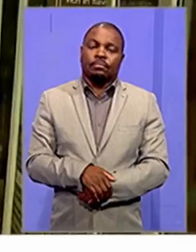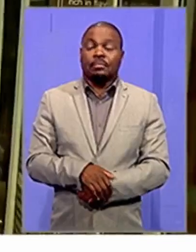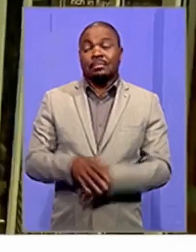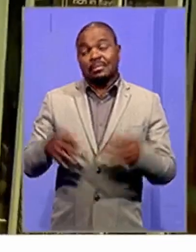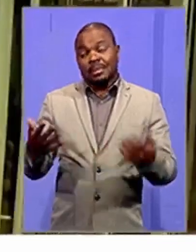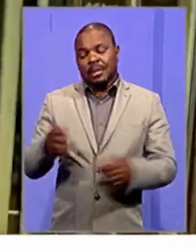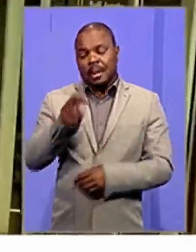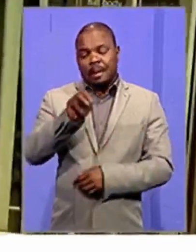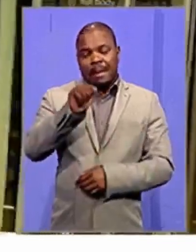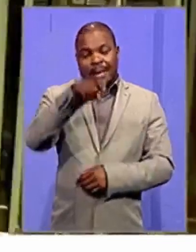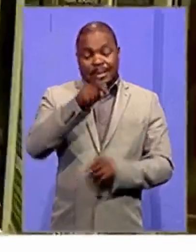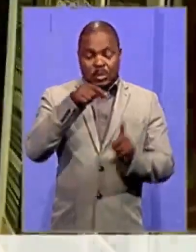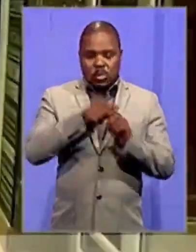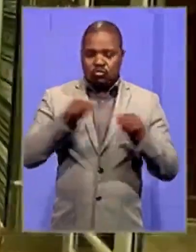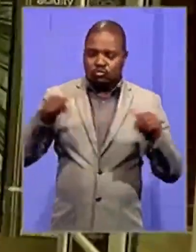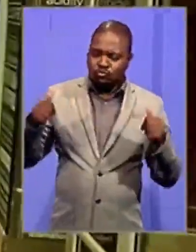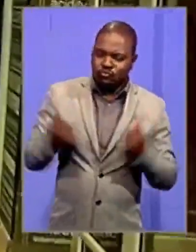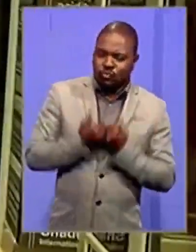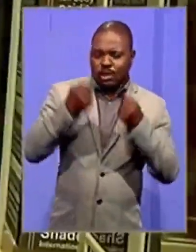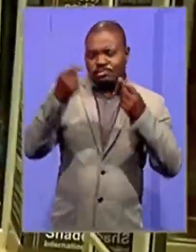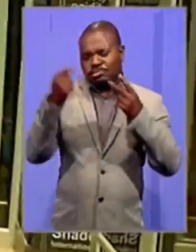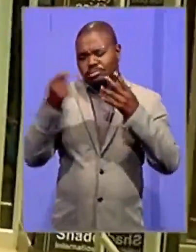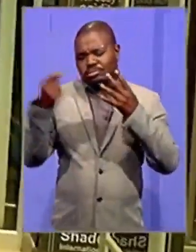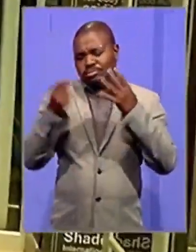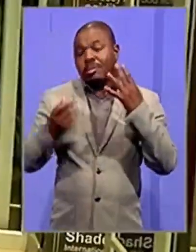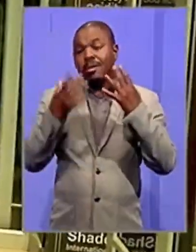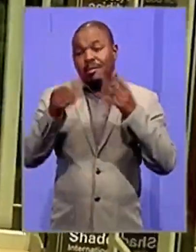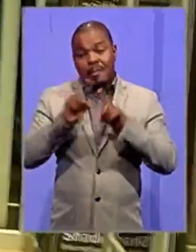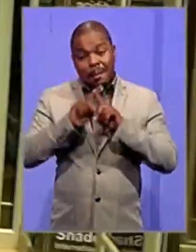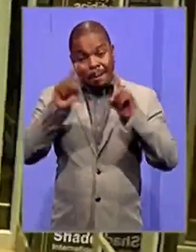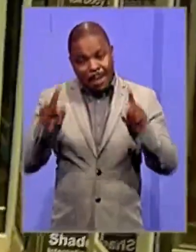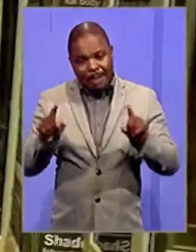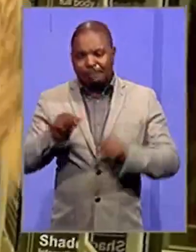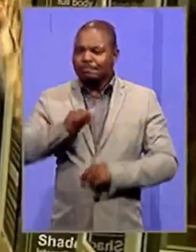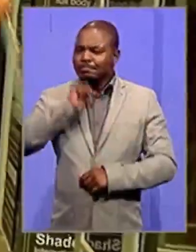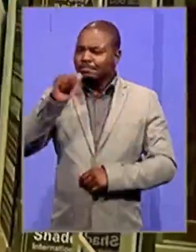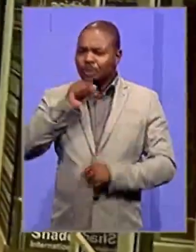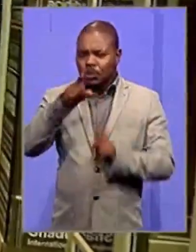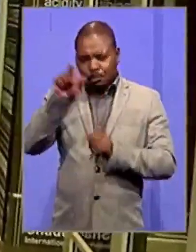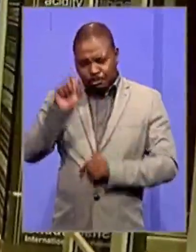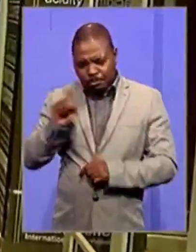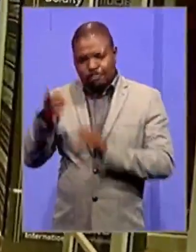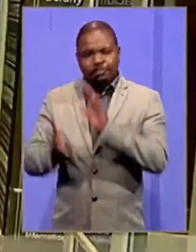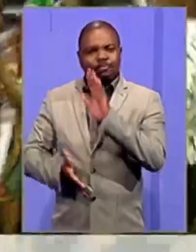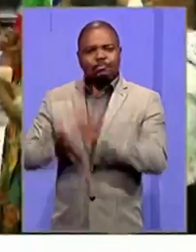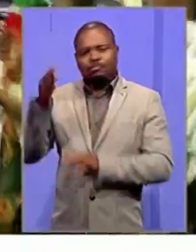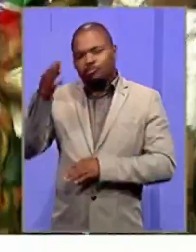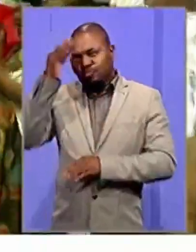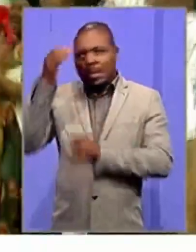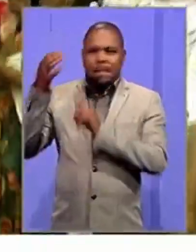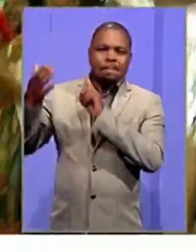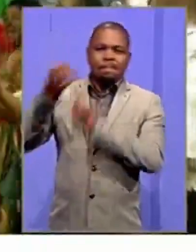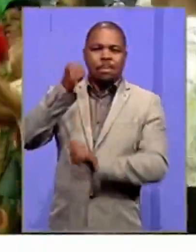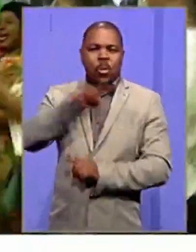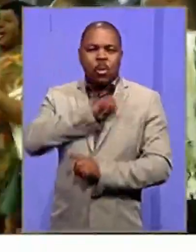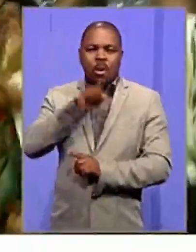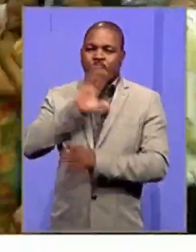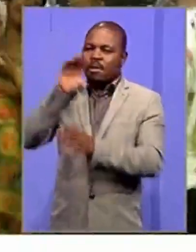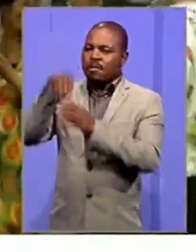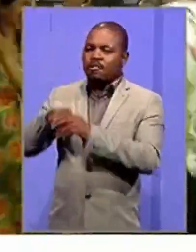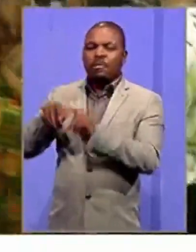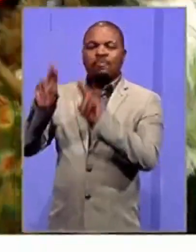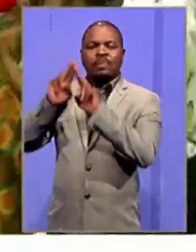Le ha hoja Max a bile le diphephetso tse ngatanyana, empa sena ha se ka sa mothibela ho phethisa ditoro tsa hae tsa ho iphumana e le karolo